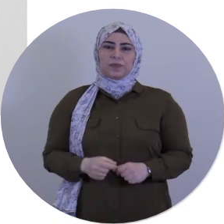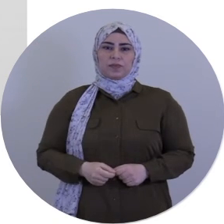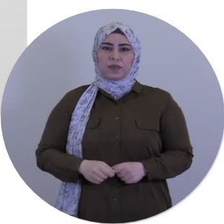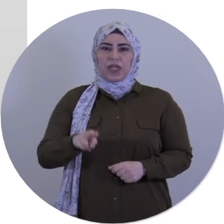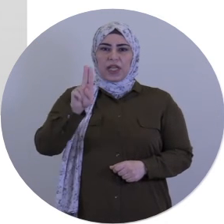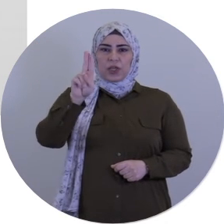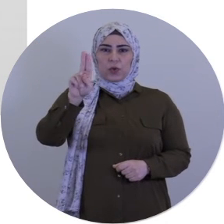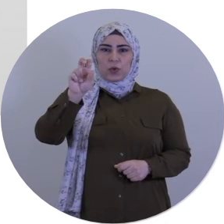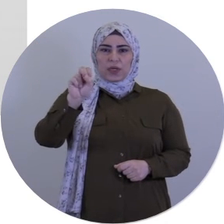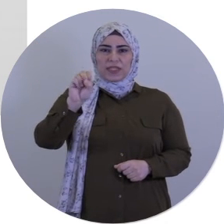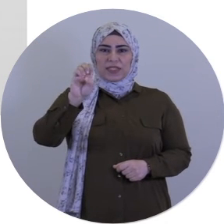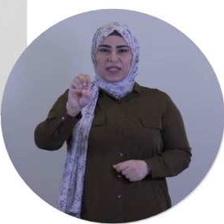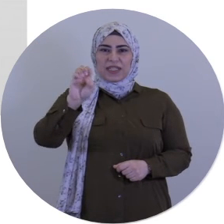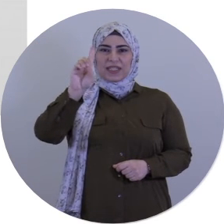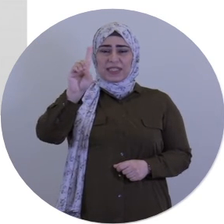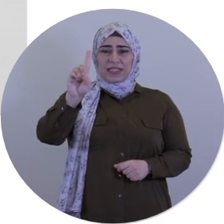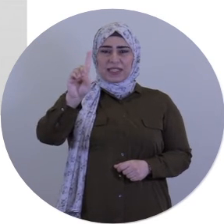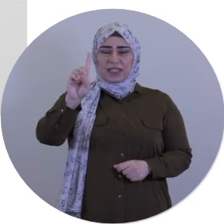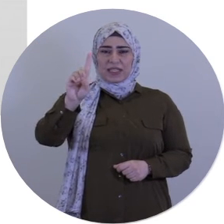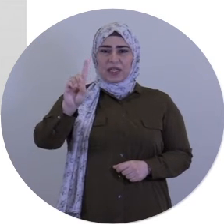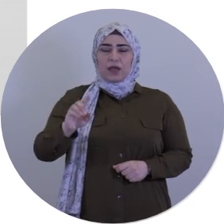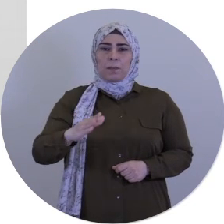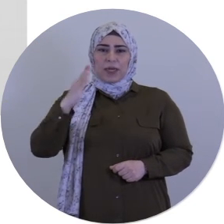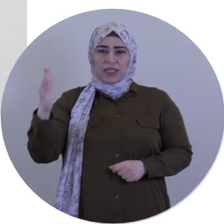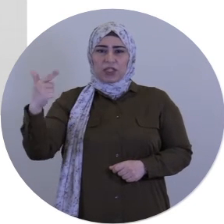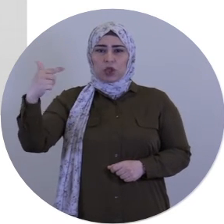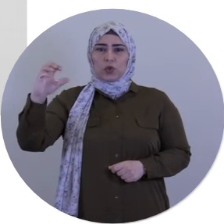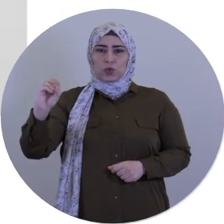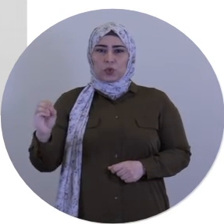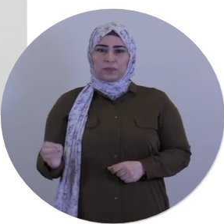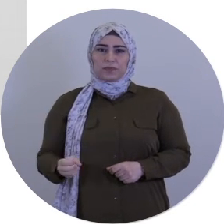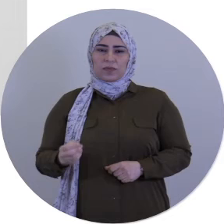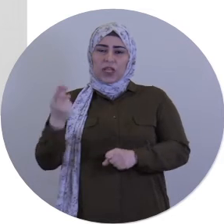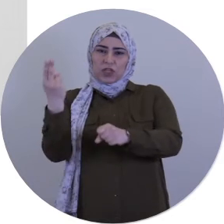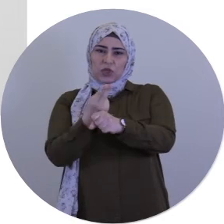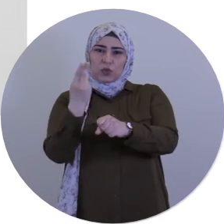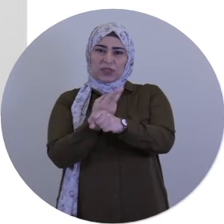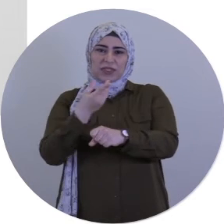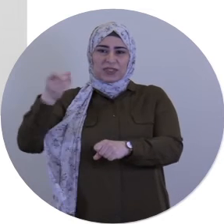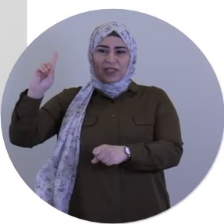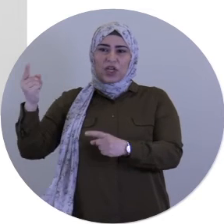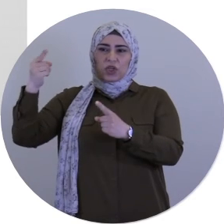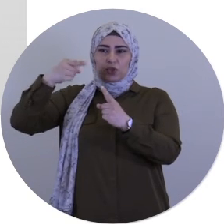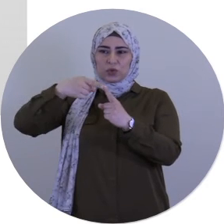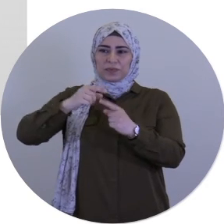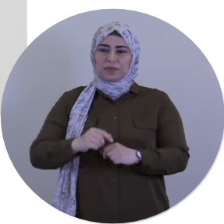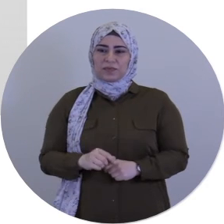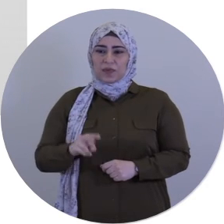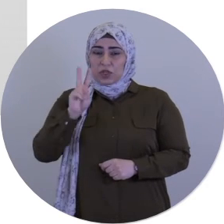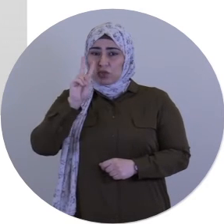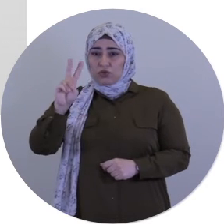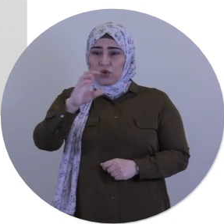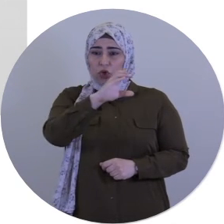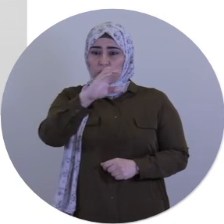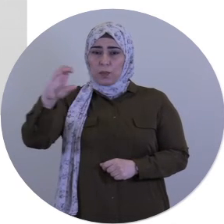But when do I use used to and when do I use used to? Let's see. If we're talking in the